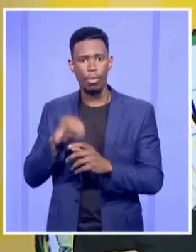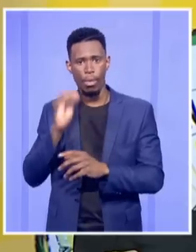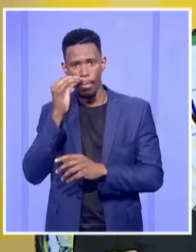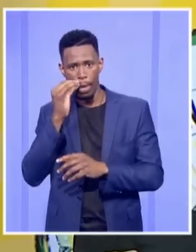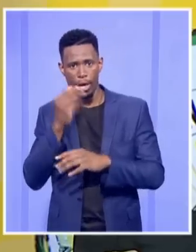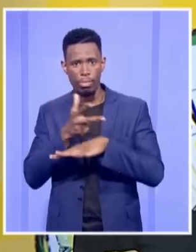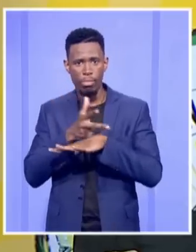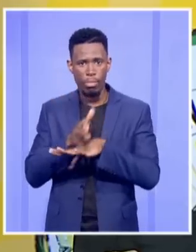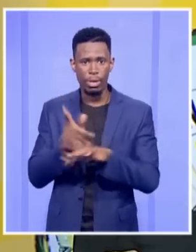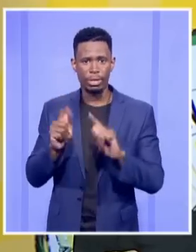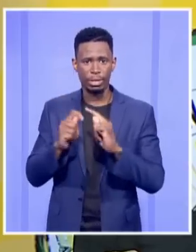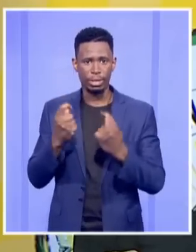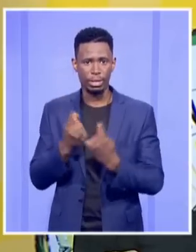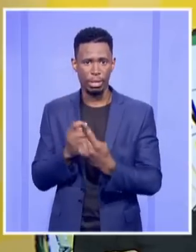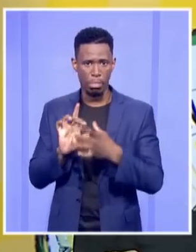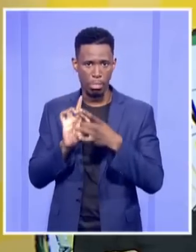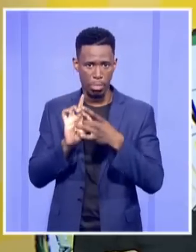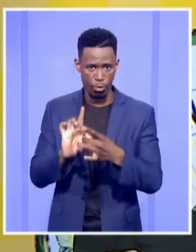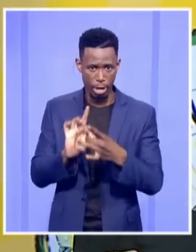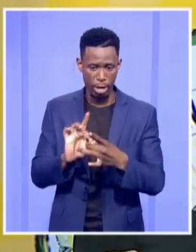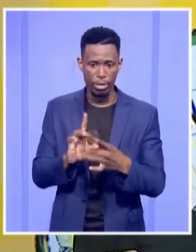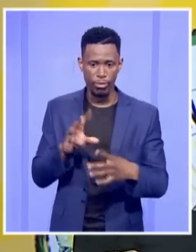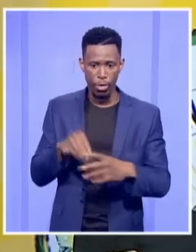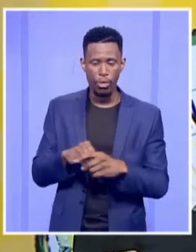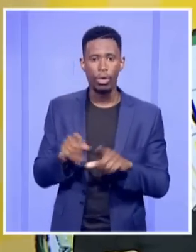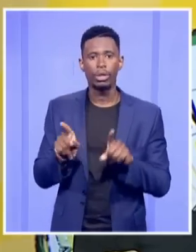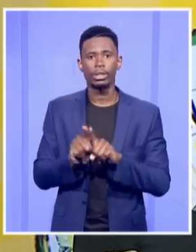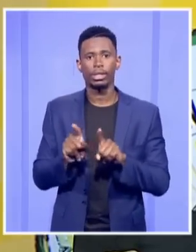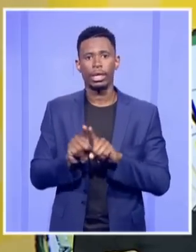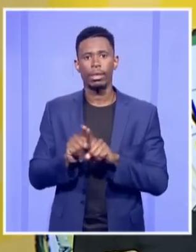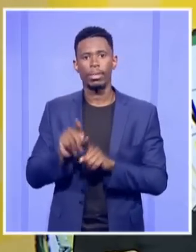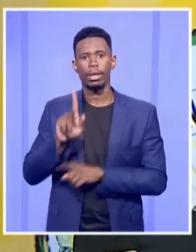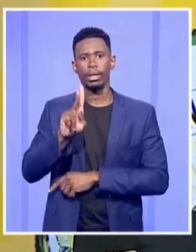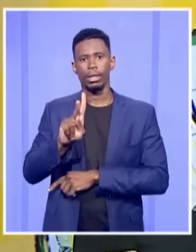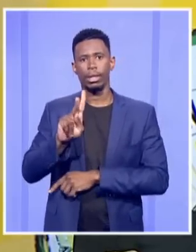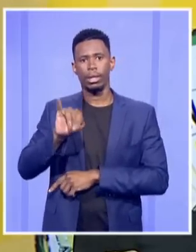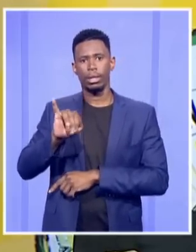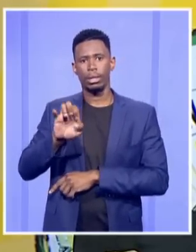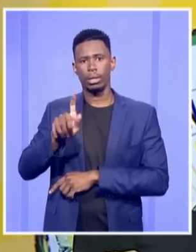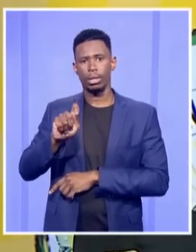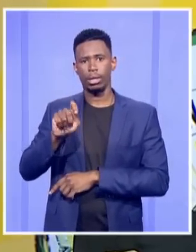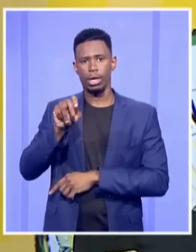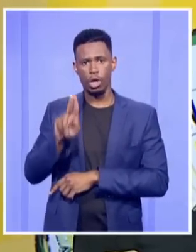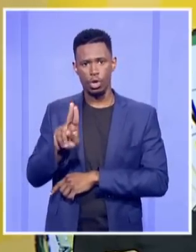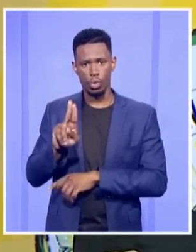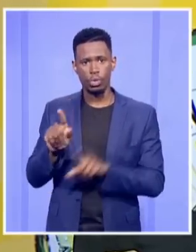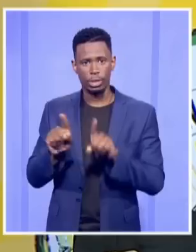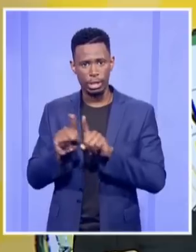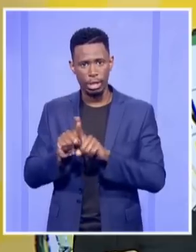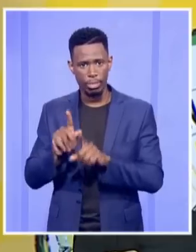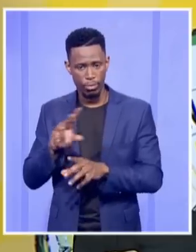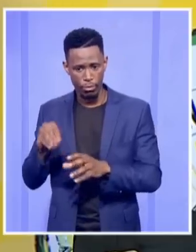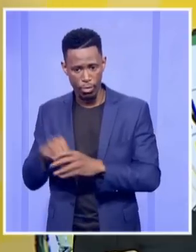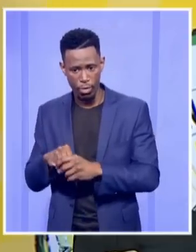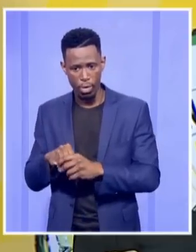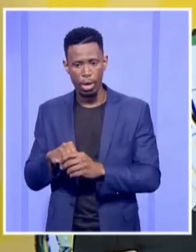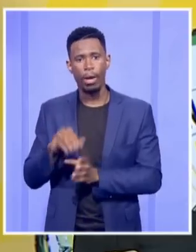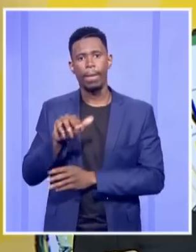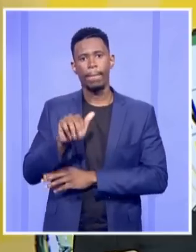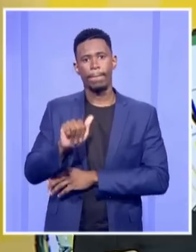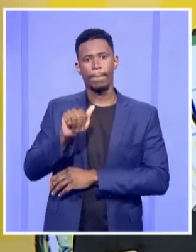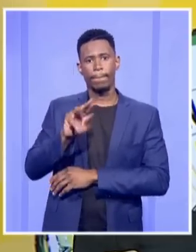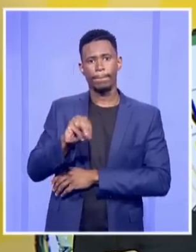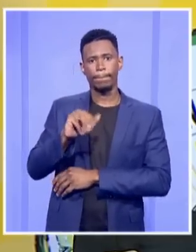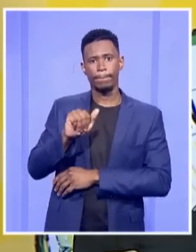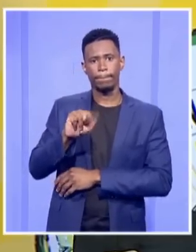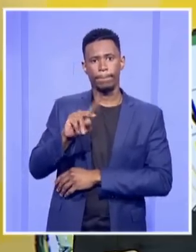Comrade Kiitumetsi, she's part of the media relations team. Comrade Amanda. I'm reading these